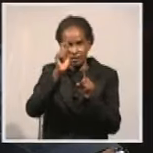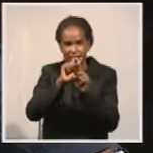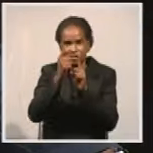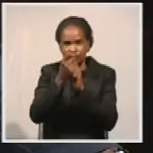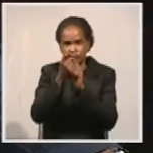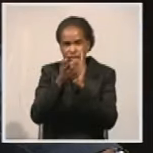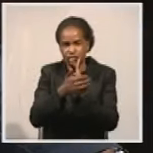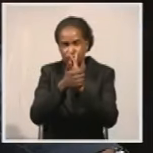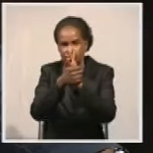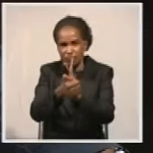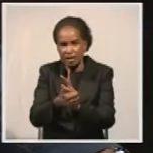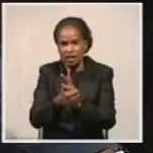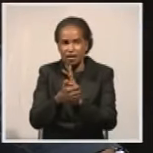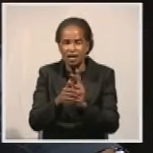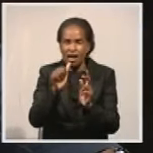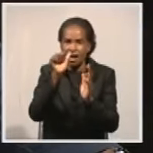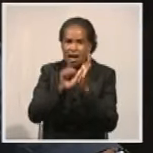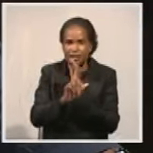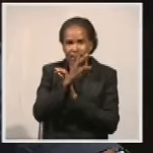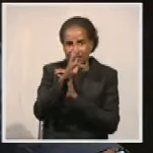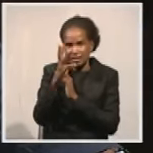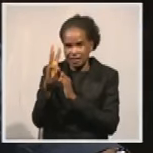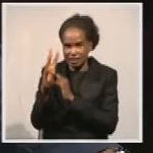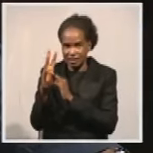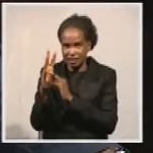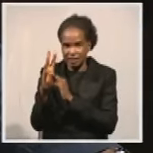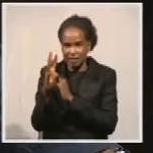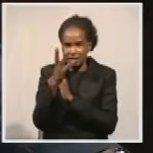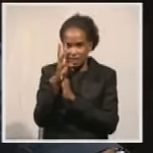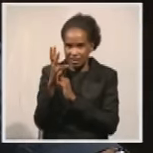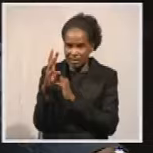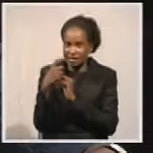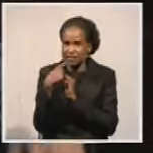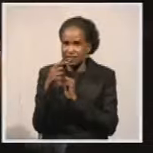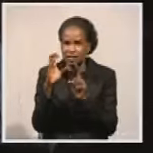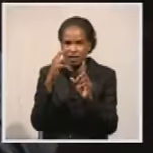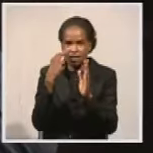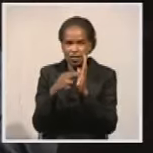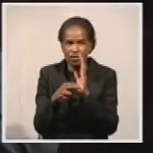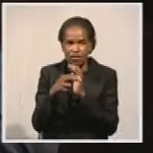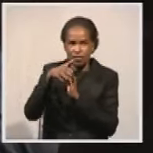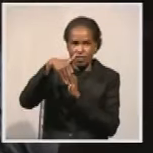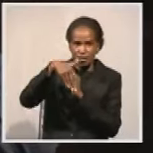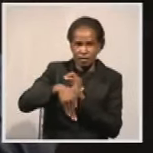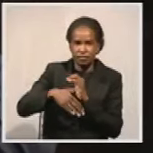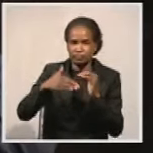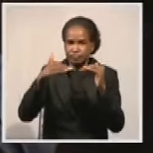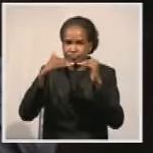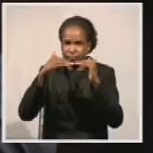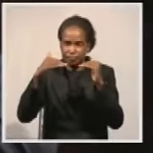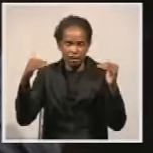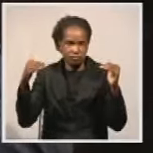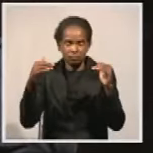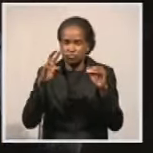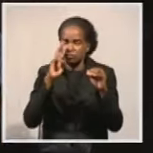law. Article 66, you're saying that our customary law will be treated on the equal plane and recognized in this